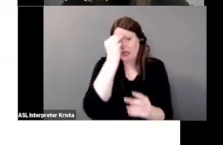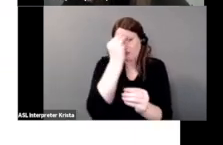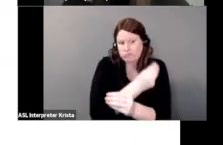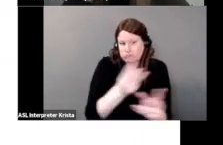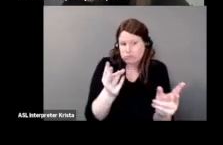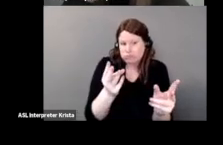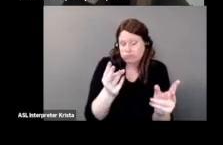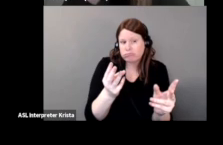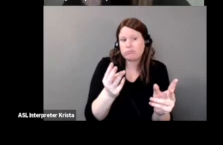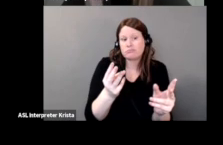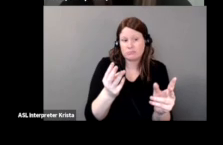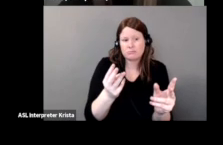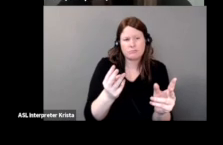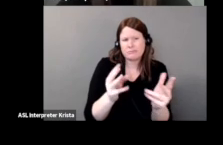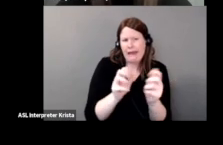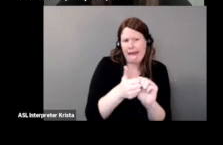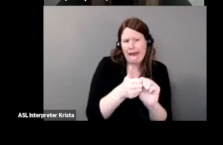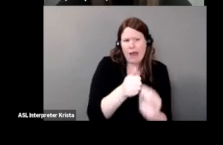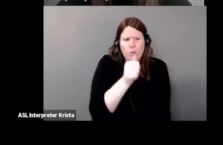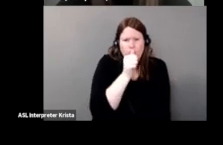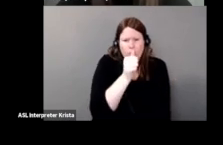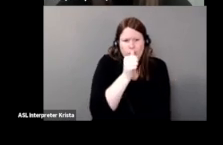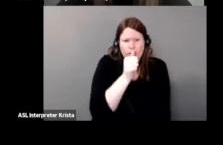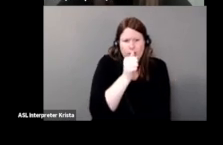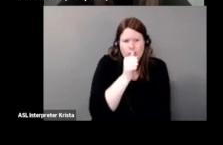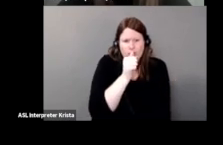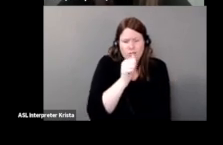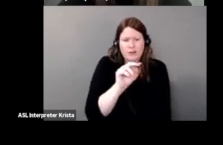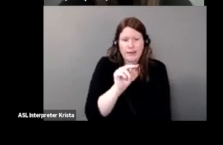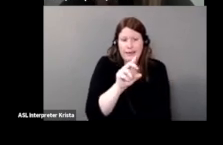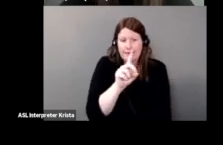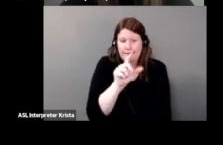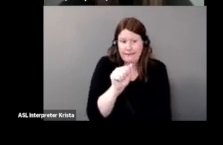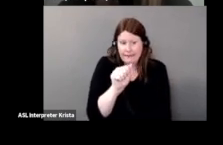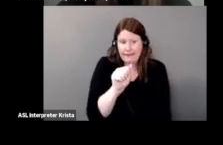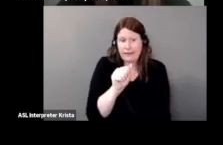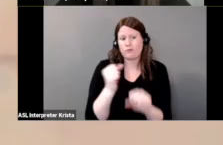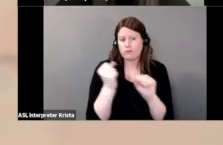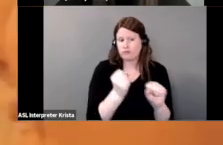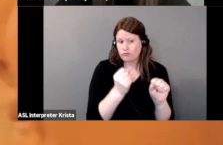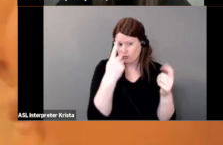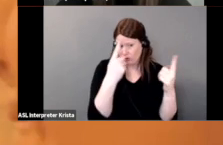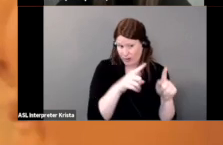function, is the only way to protect it now through an NDA and a strong agreement?